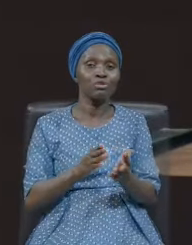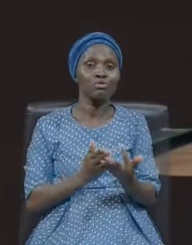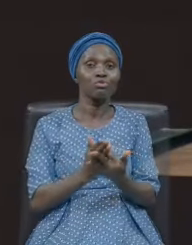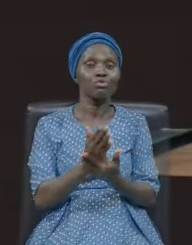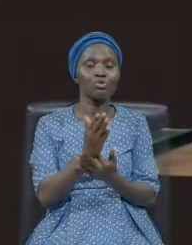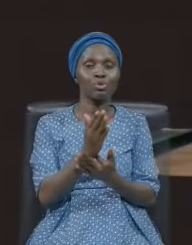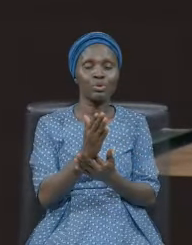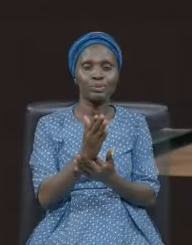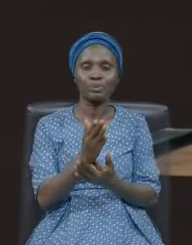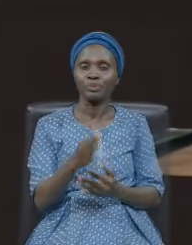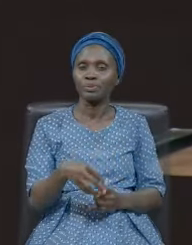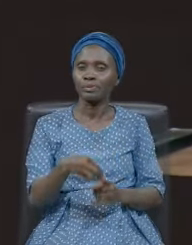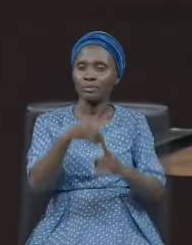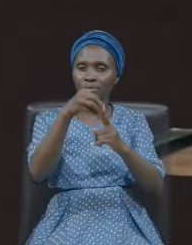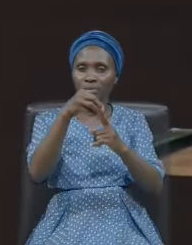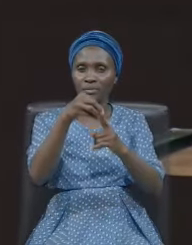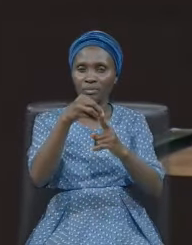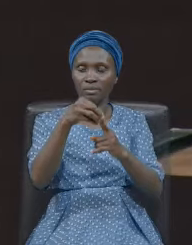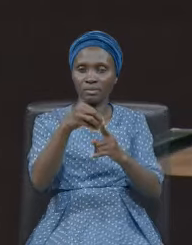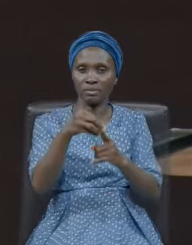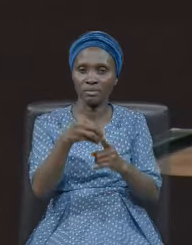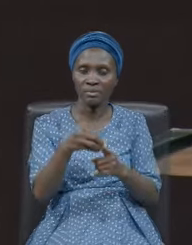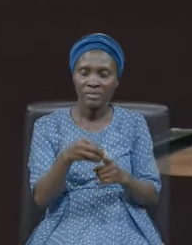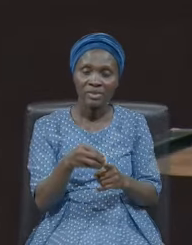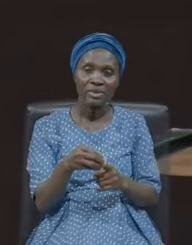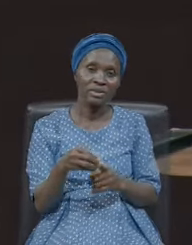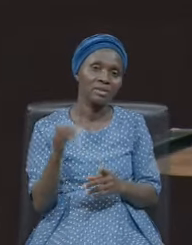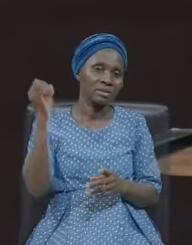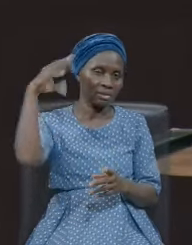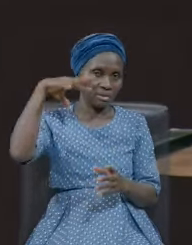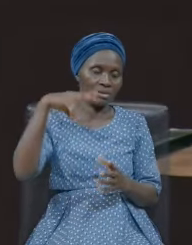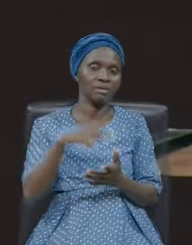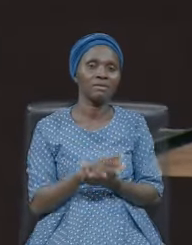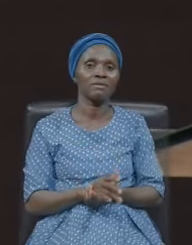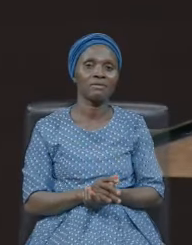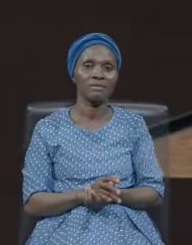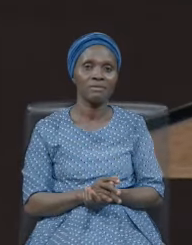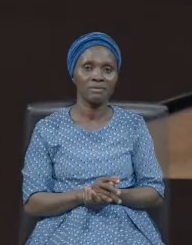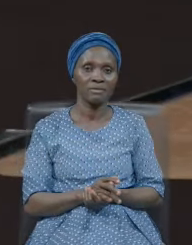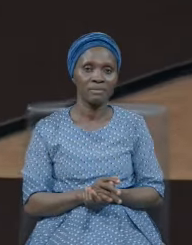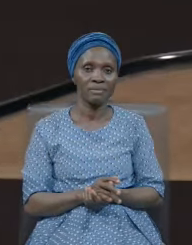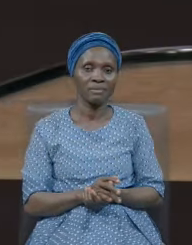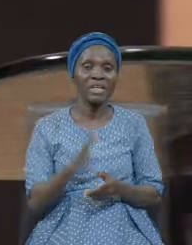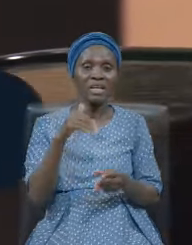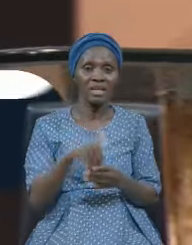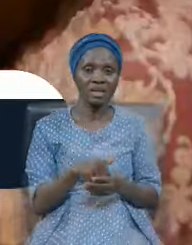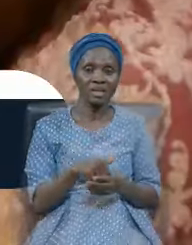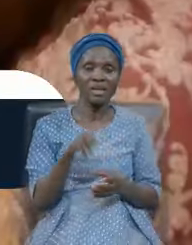distinguishing faith. In Romans chapter 5, reading from verse 1. Romans